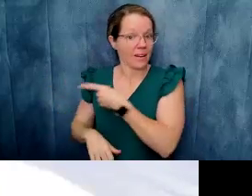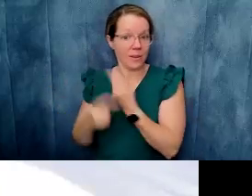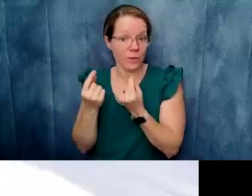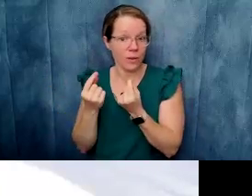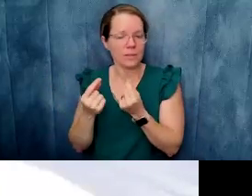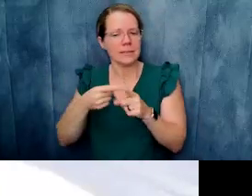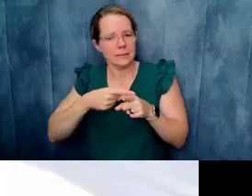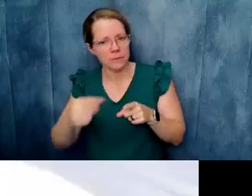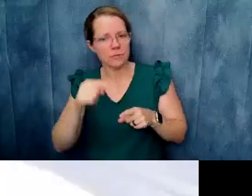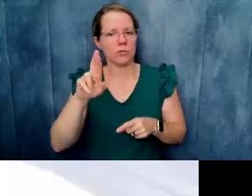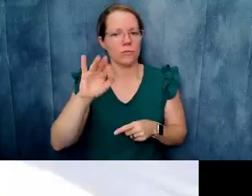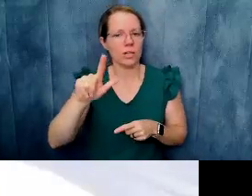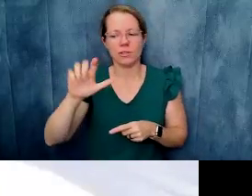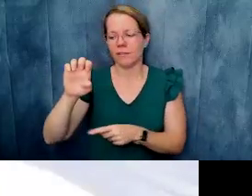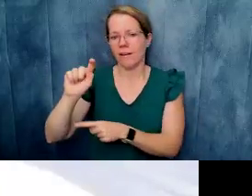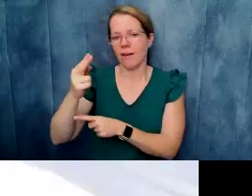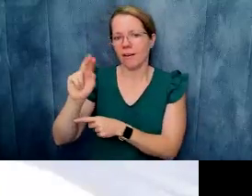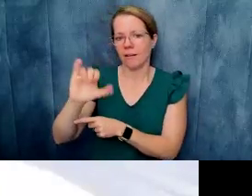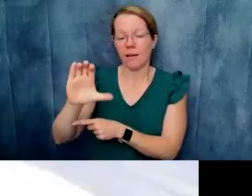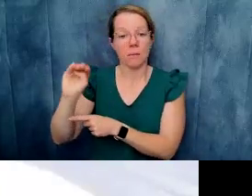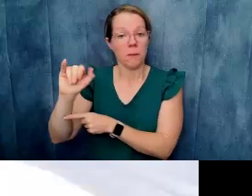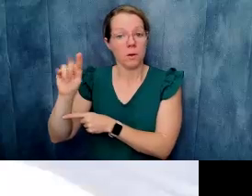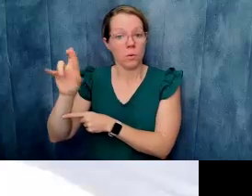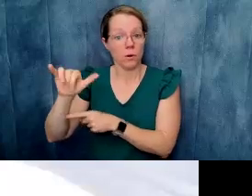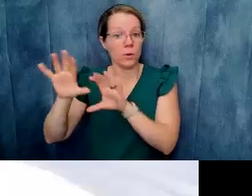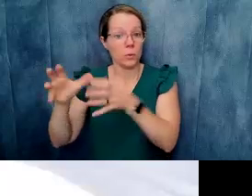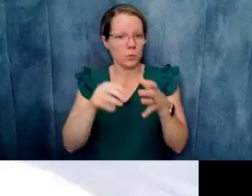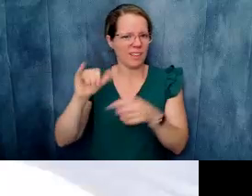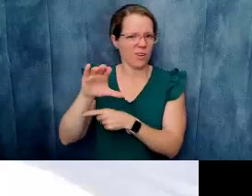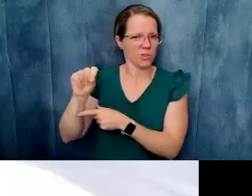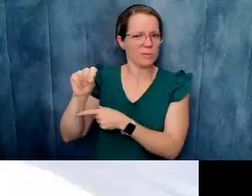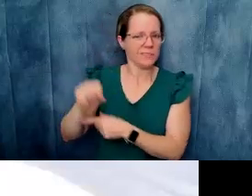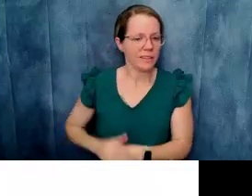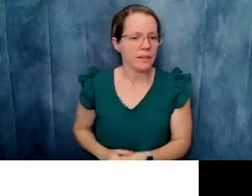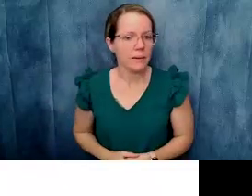minority groups. And this is where it shows up in the public health service.